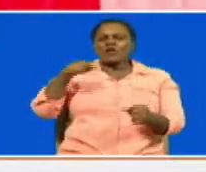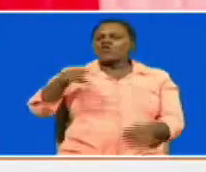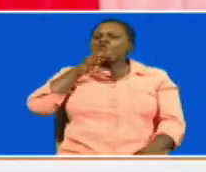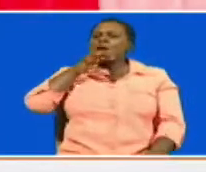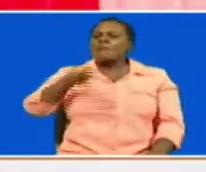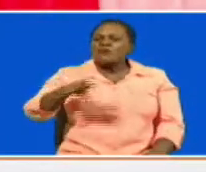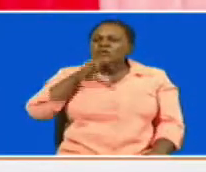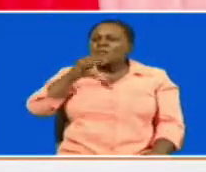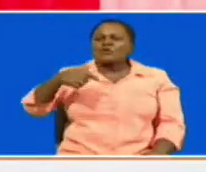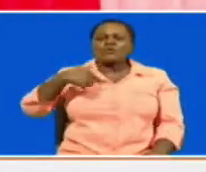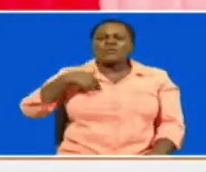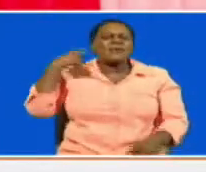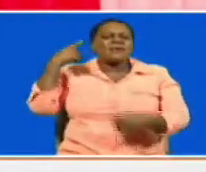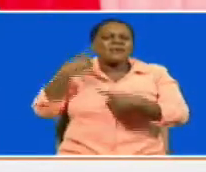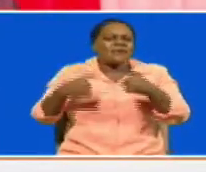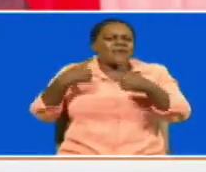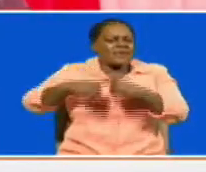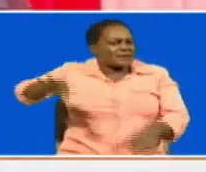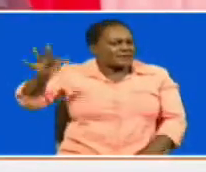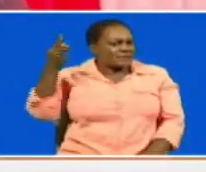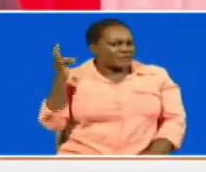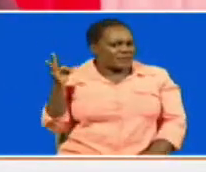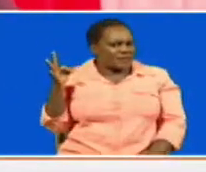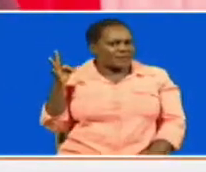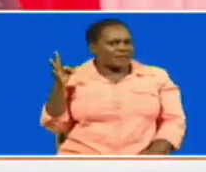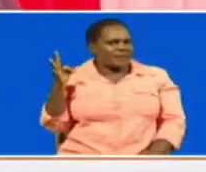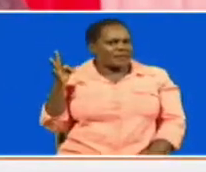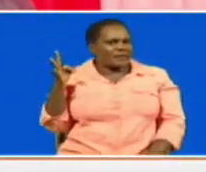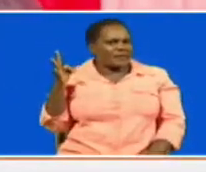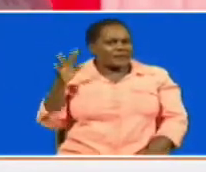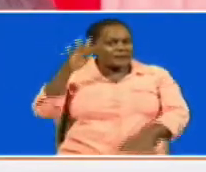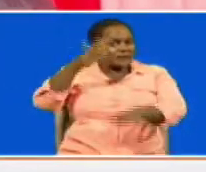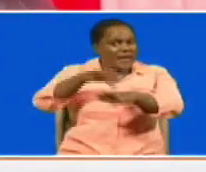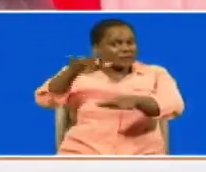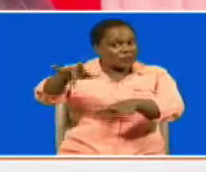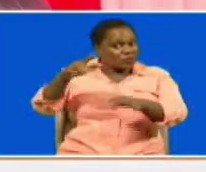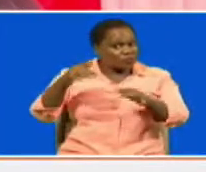Umenitusi miaka karibu miaka tatu. Kuna mtu amewaguza.